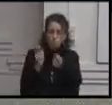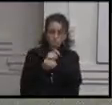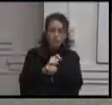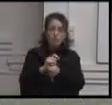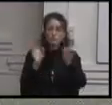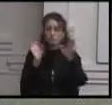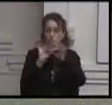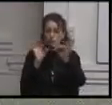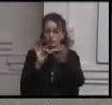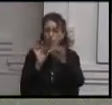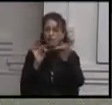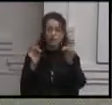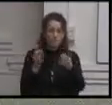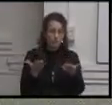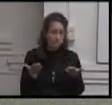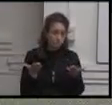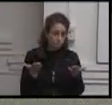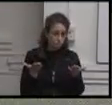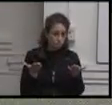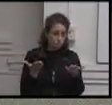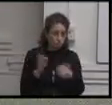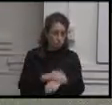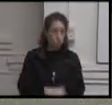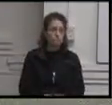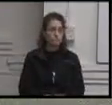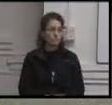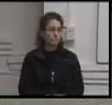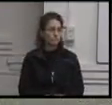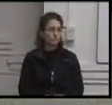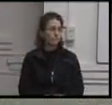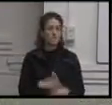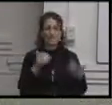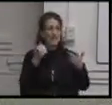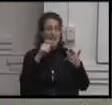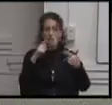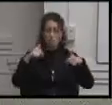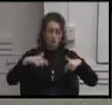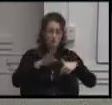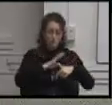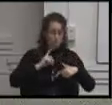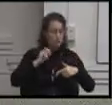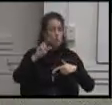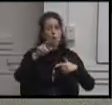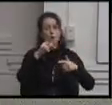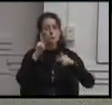comments on the minutes from November 18th from anybody on the board or anybody who's in attendance?